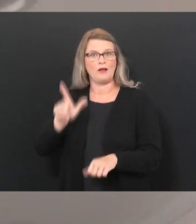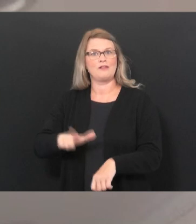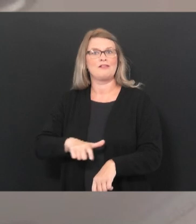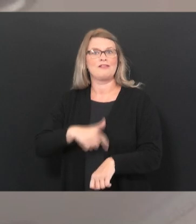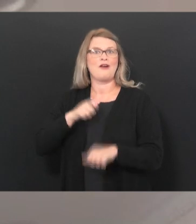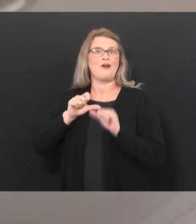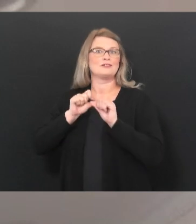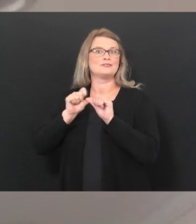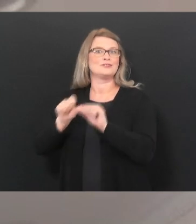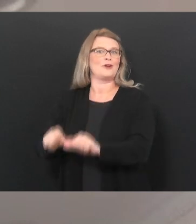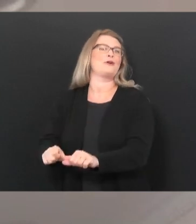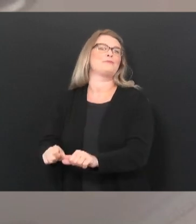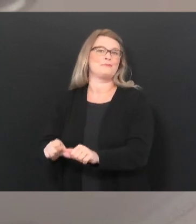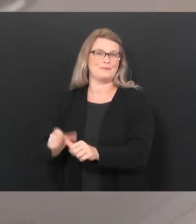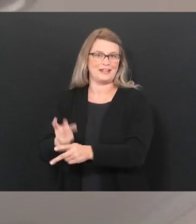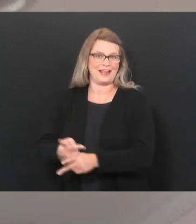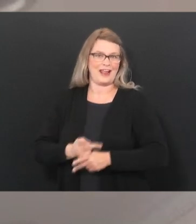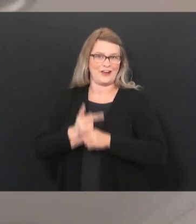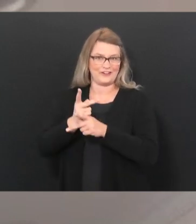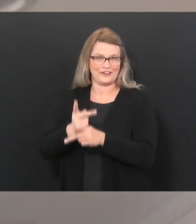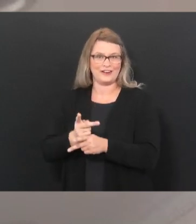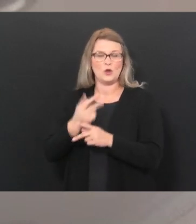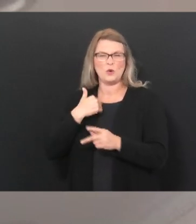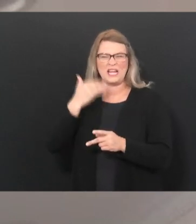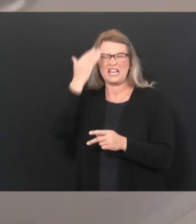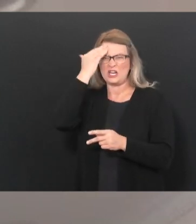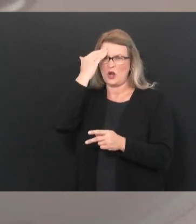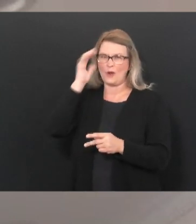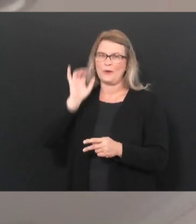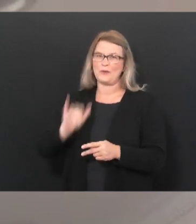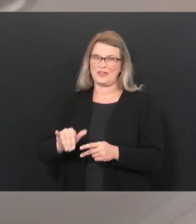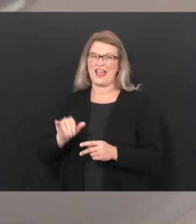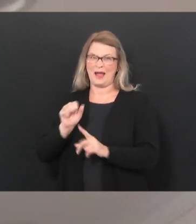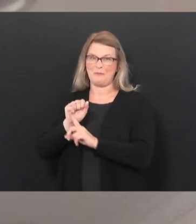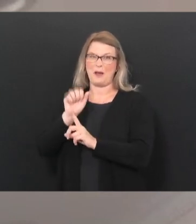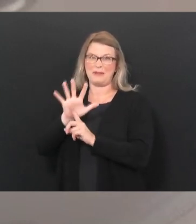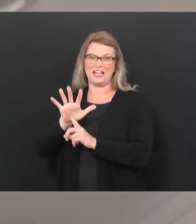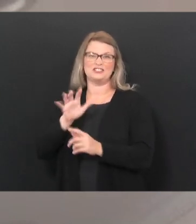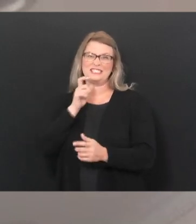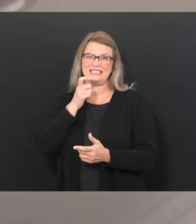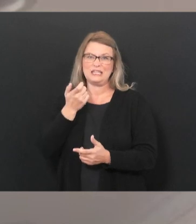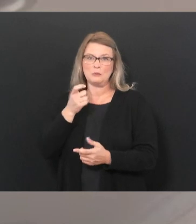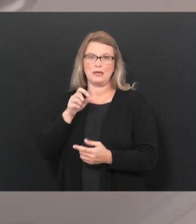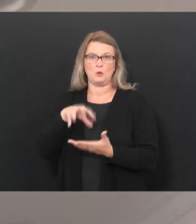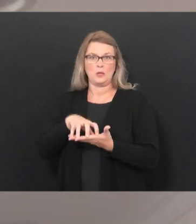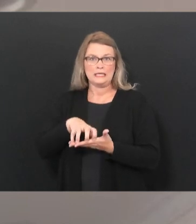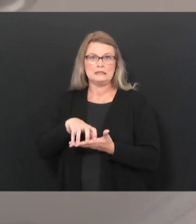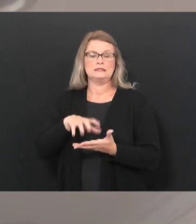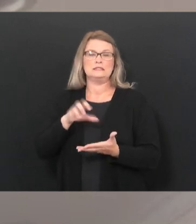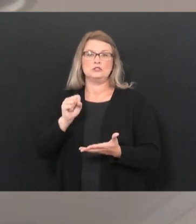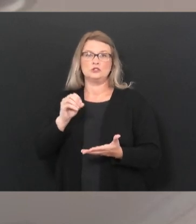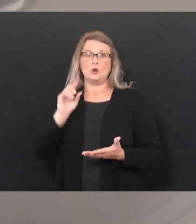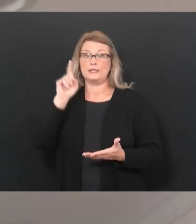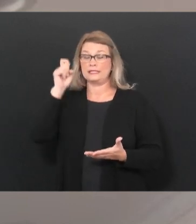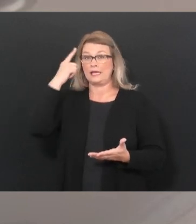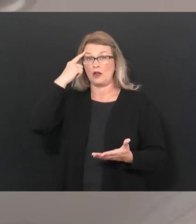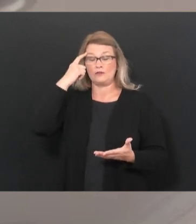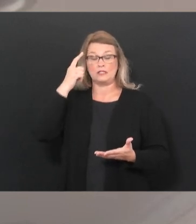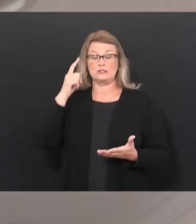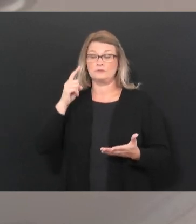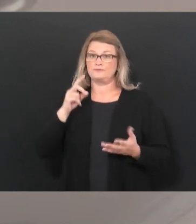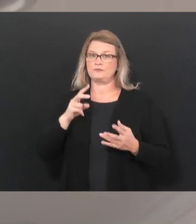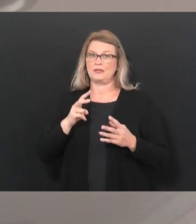care facilities. So we know this is a very vulnerable population. And as the governor has, I think, done in a